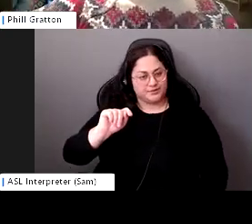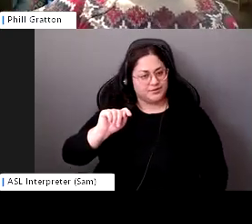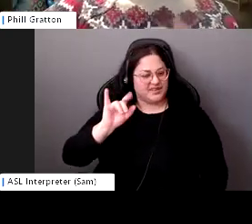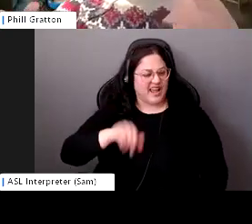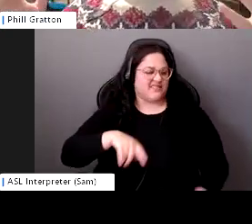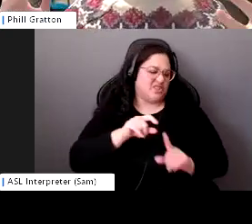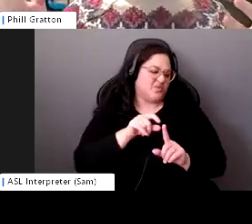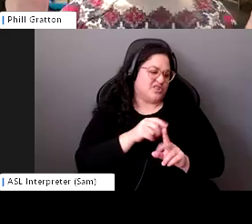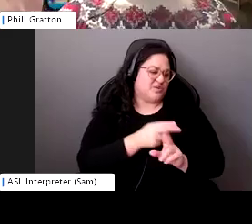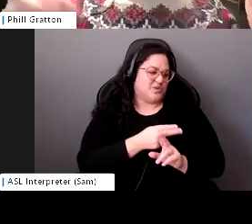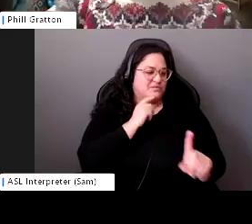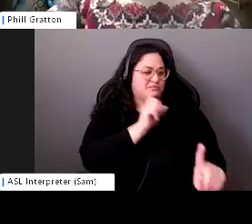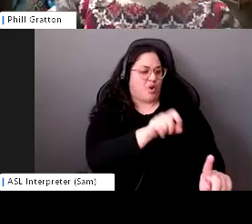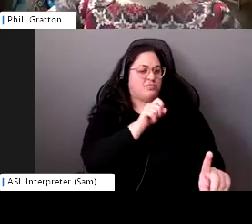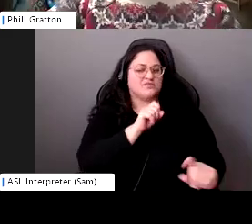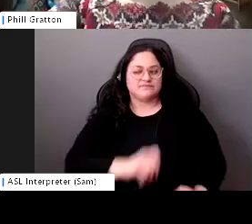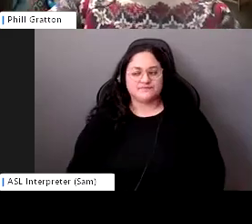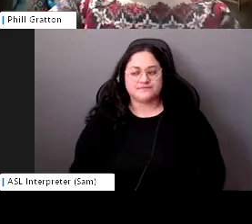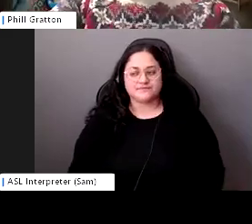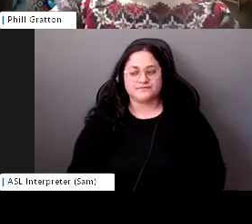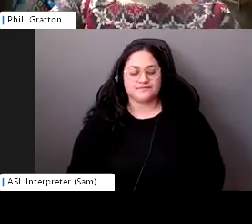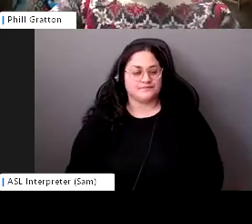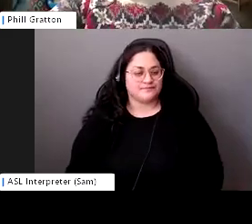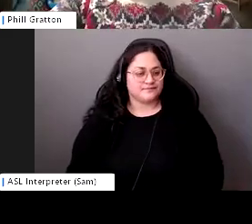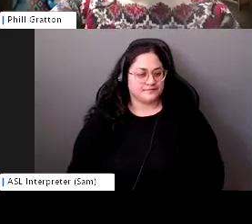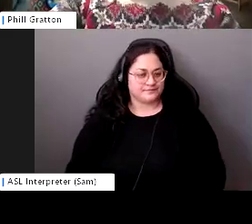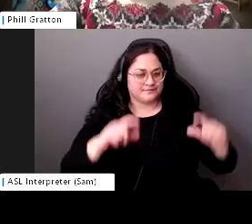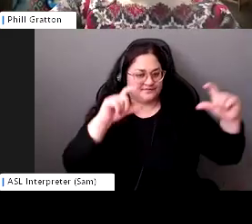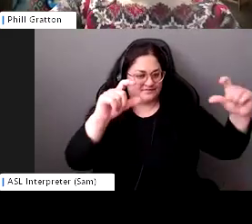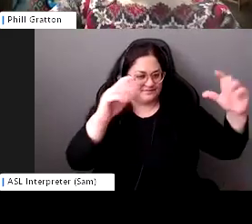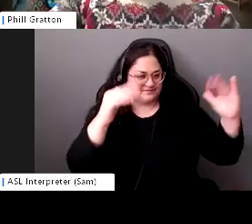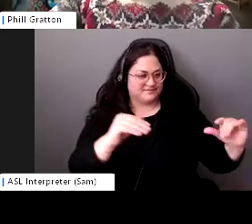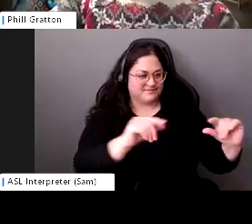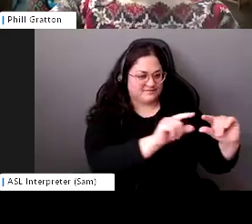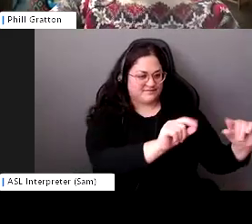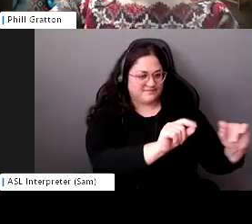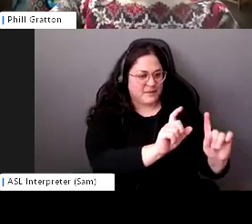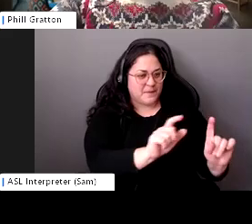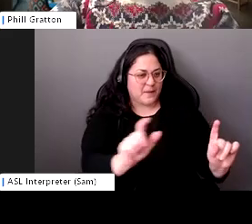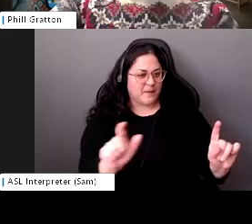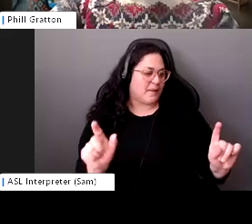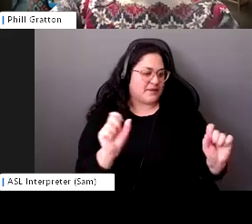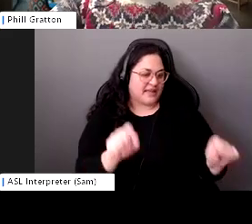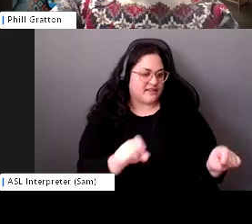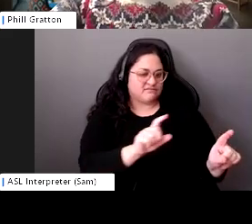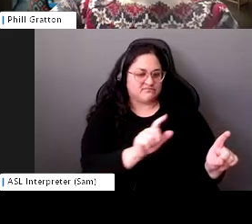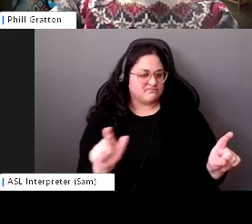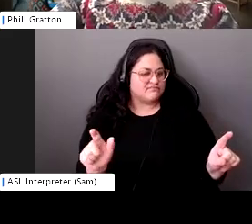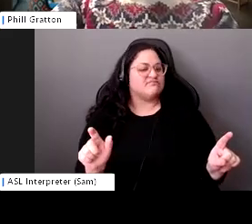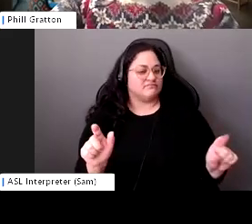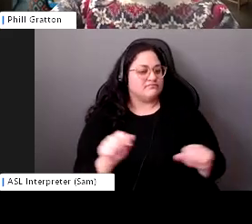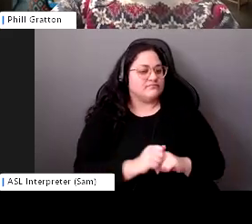you can say something like, "I'm planning a trip